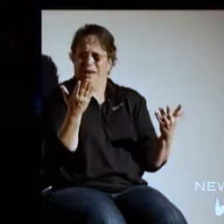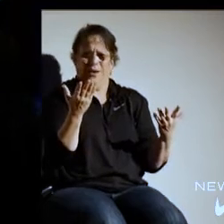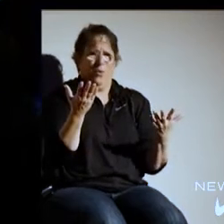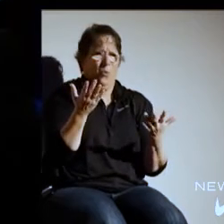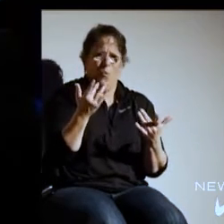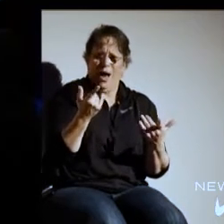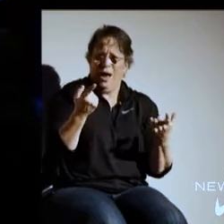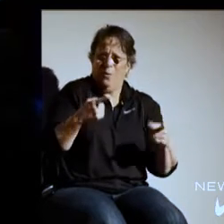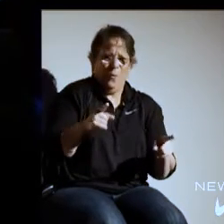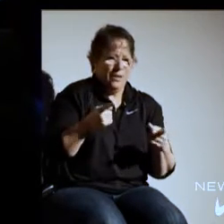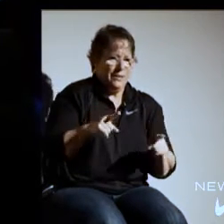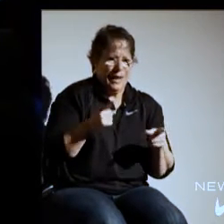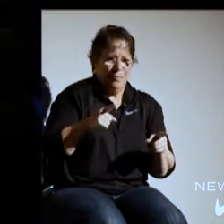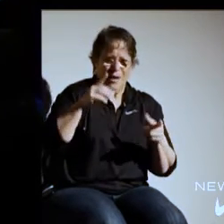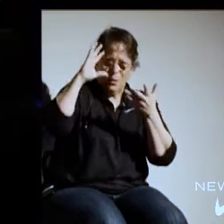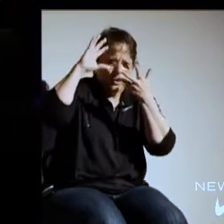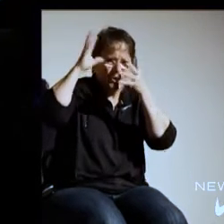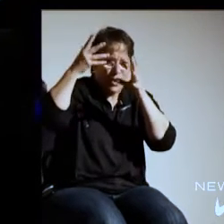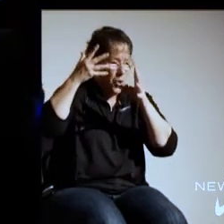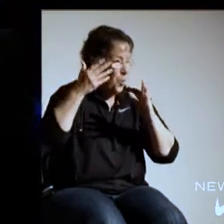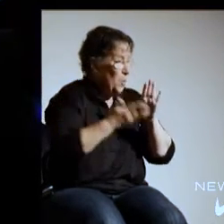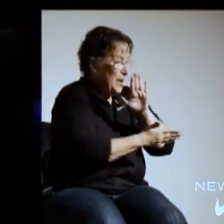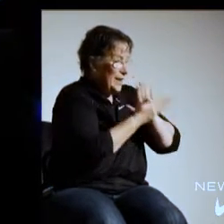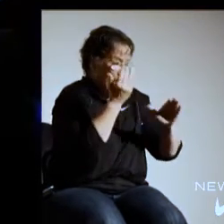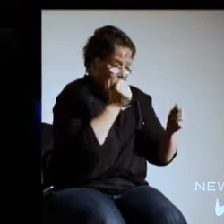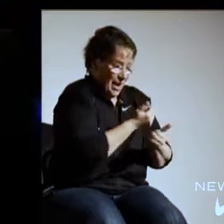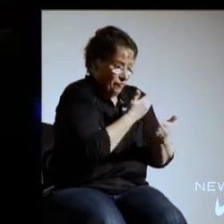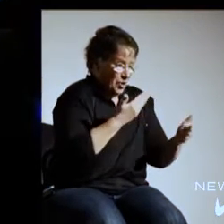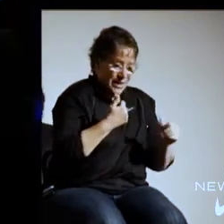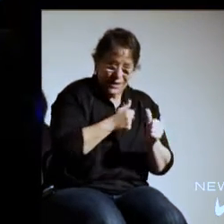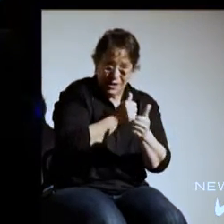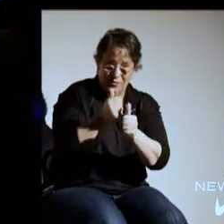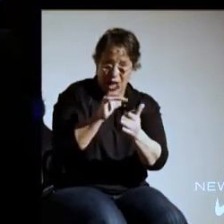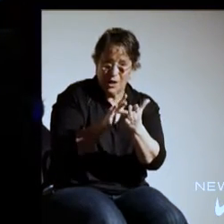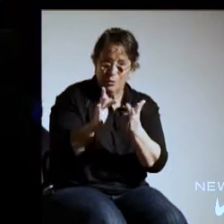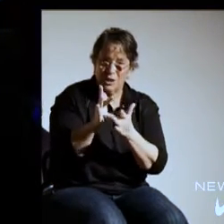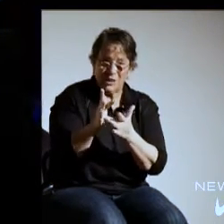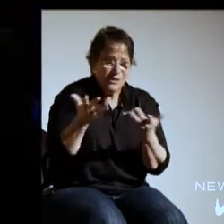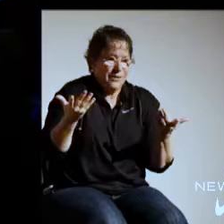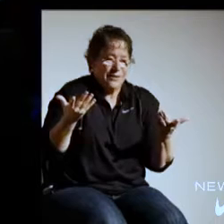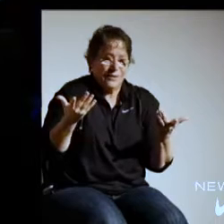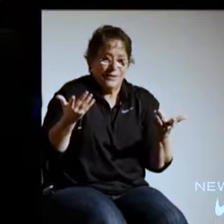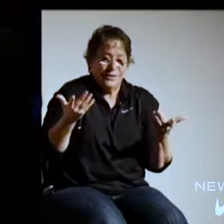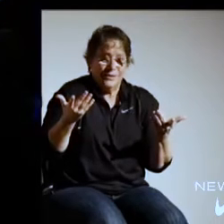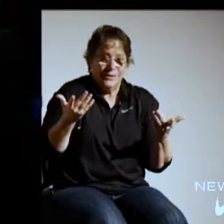we would follow. We left everything to follow our master. You know what happened then?